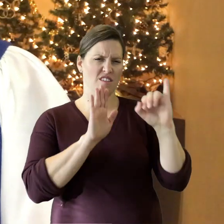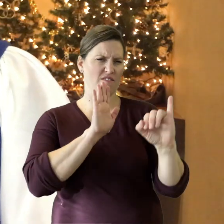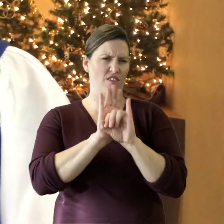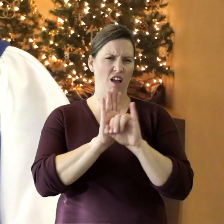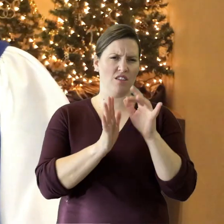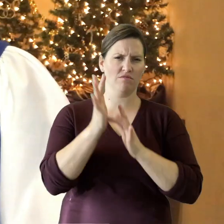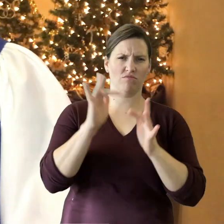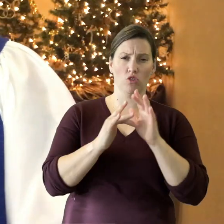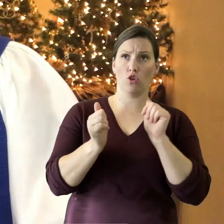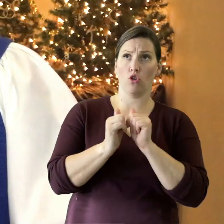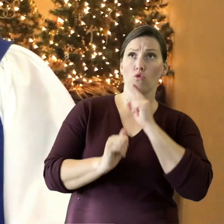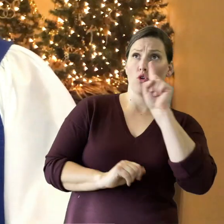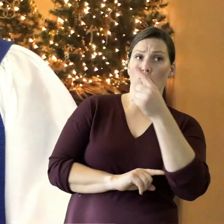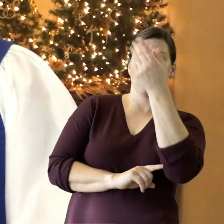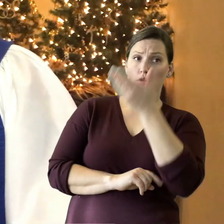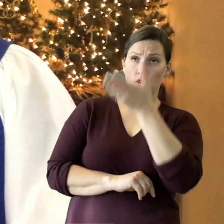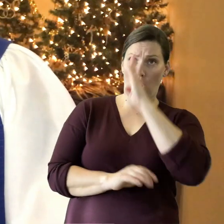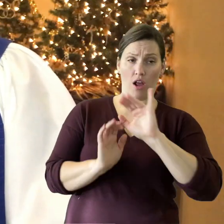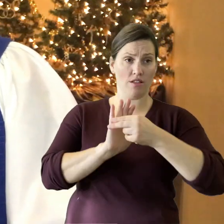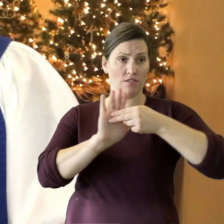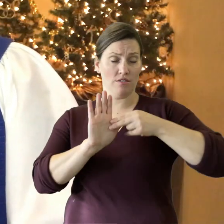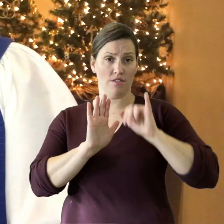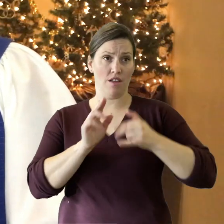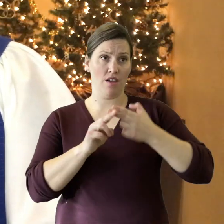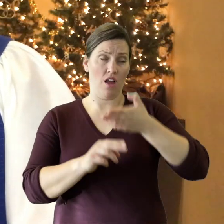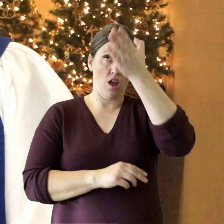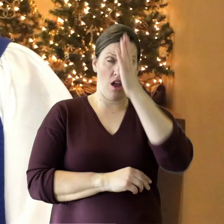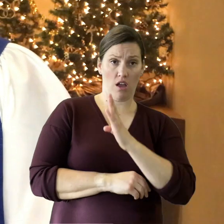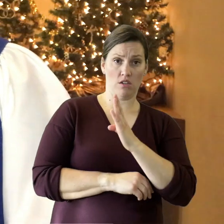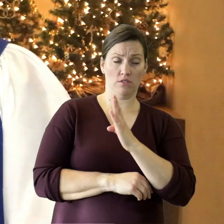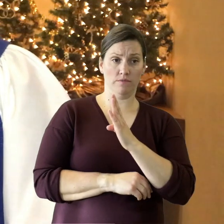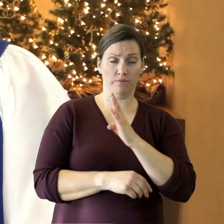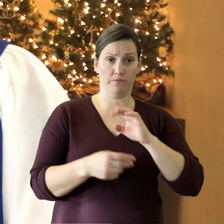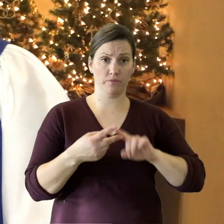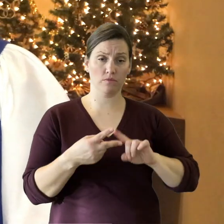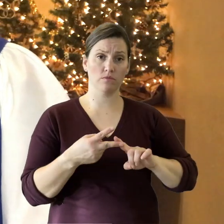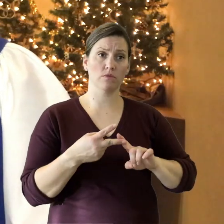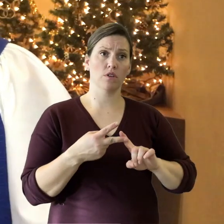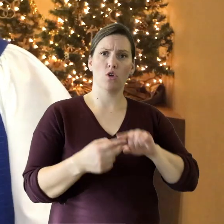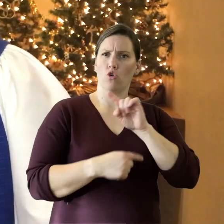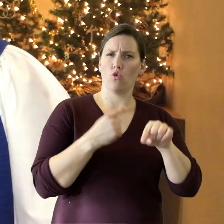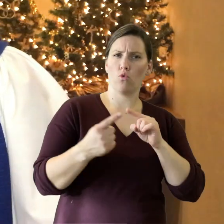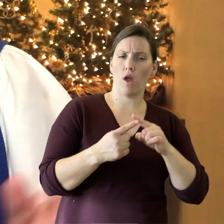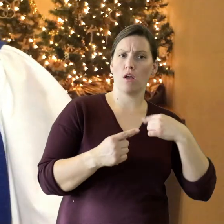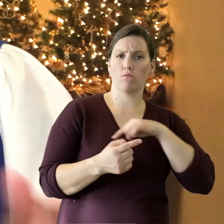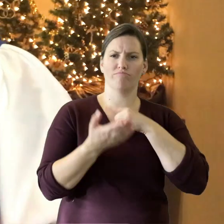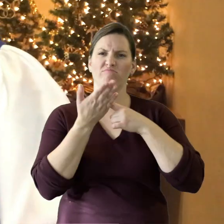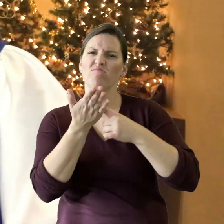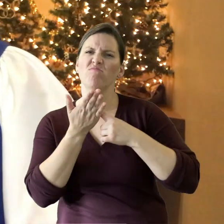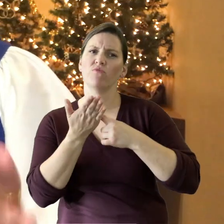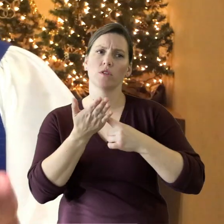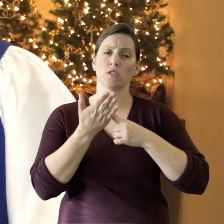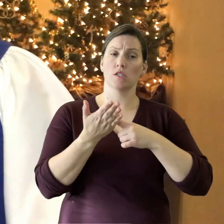only God. It's a title and a name of divinity, that when we talk about